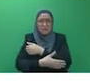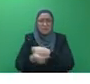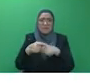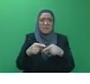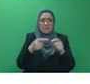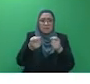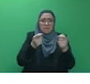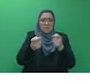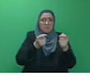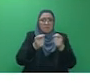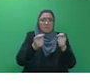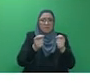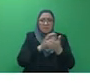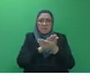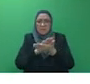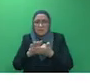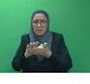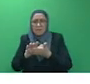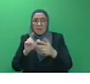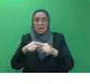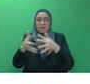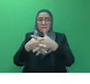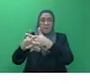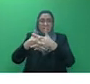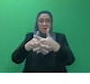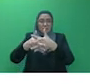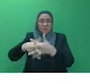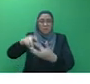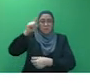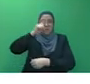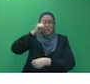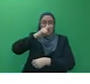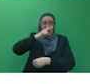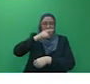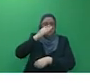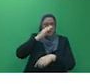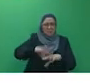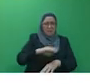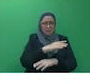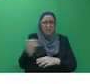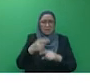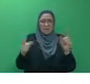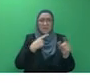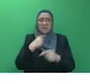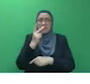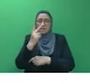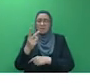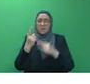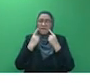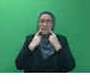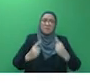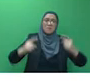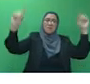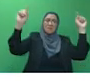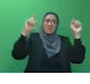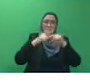handling this well and america was going through very badly at that time and i saw all these like very famous talk show hosts having to